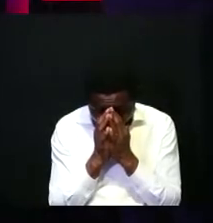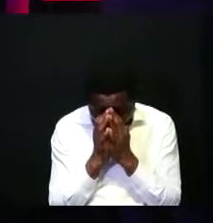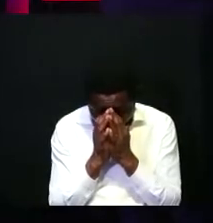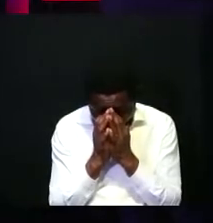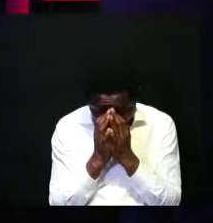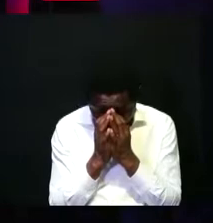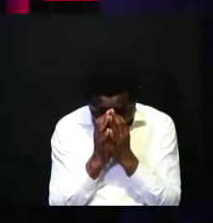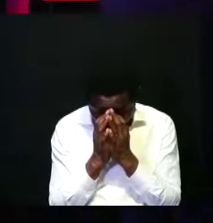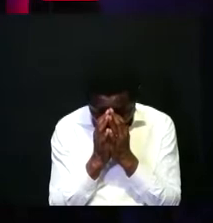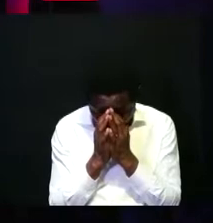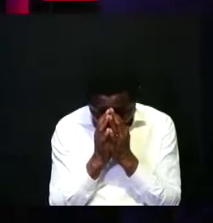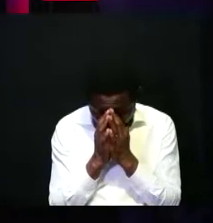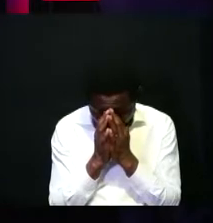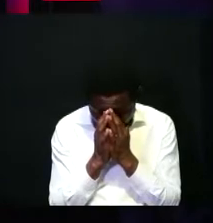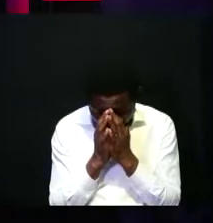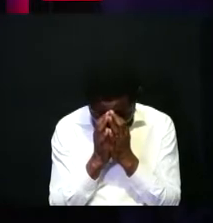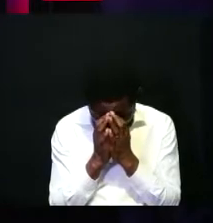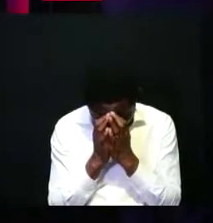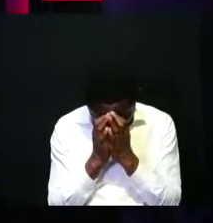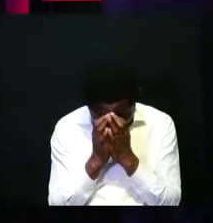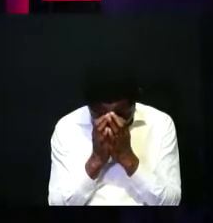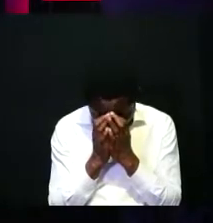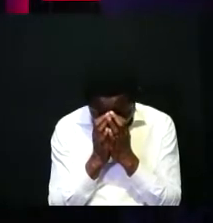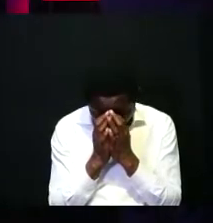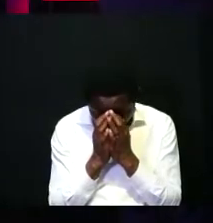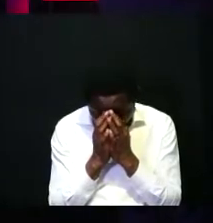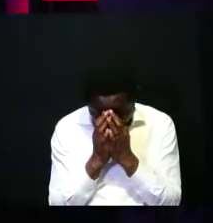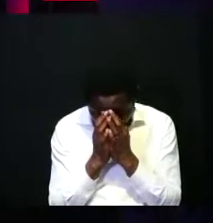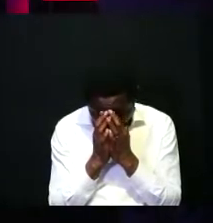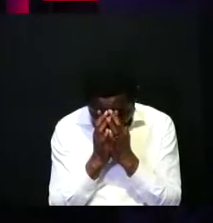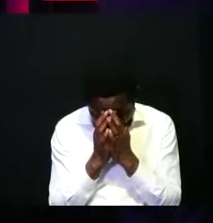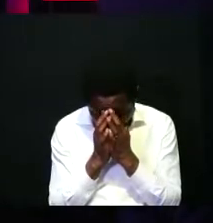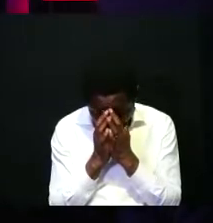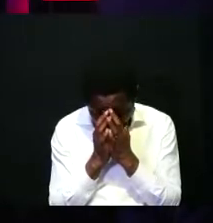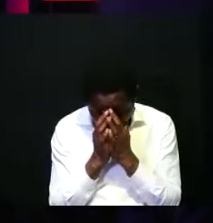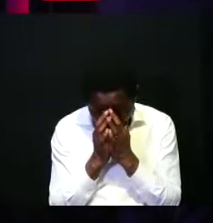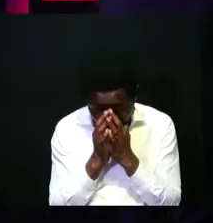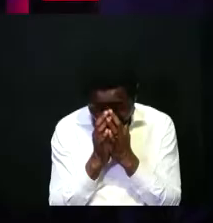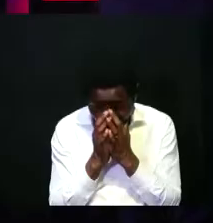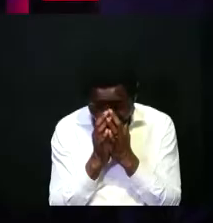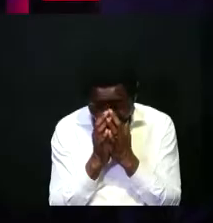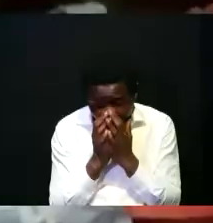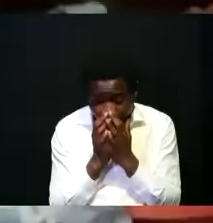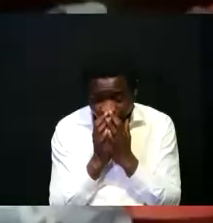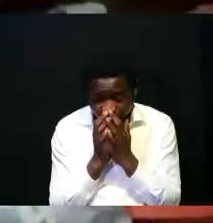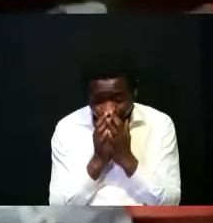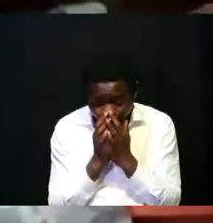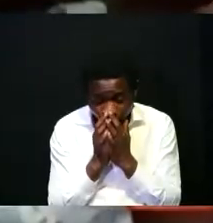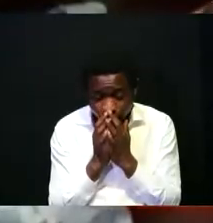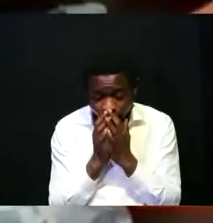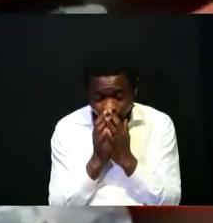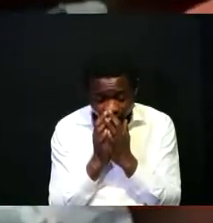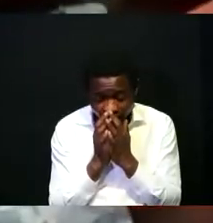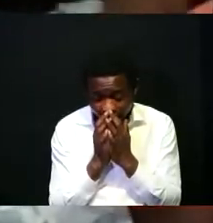for ministers coming from all over the place, O Lord. We are asking, O God, for a great, O God,